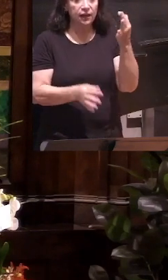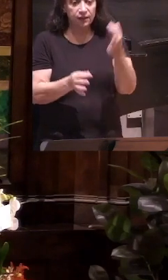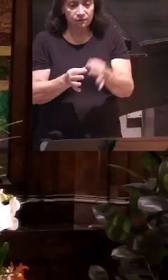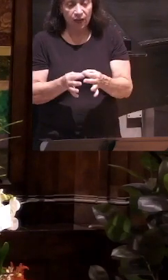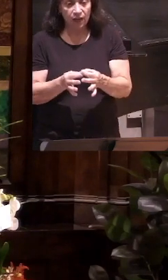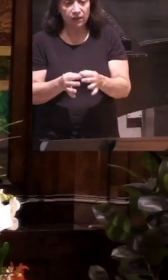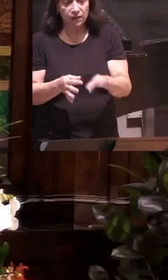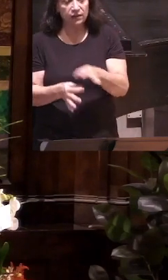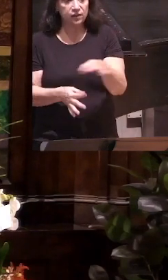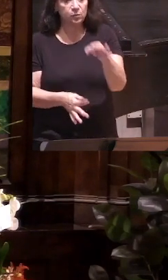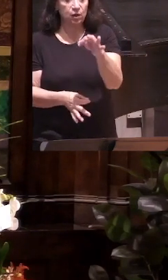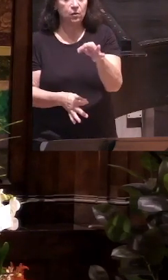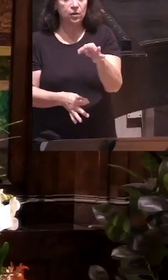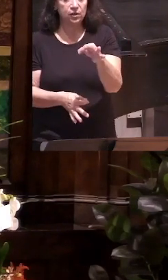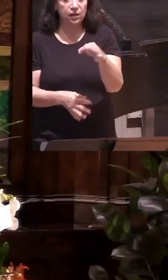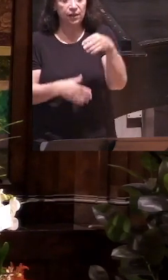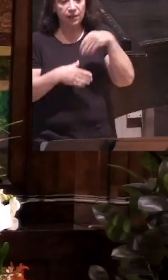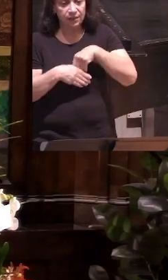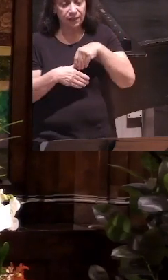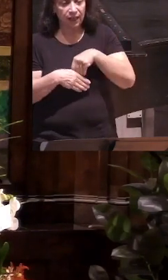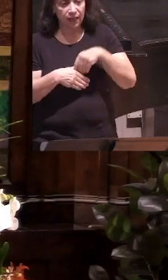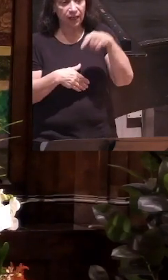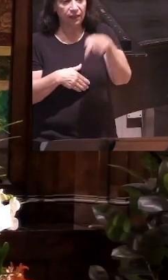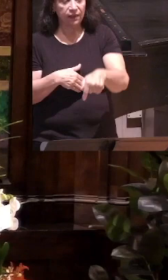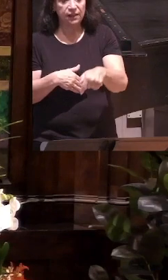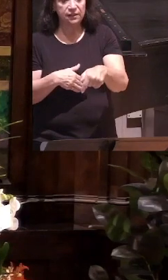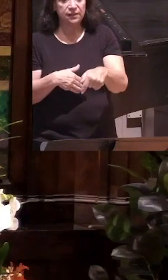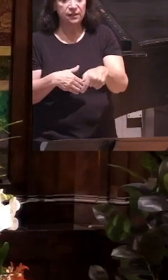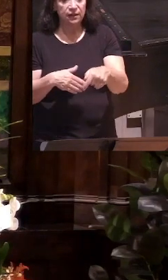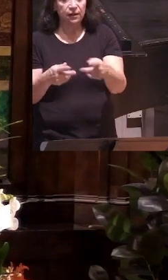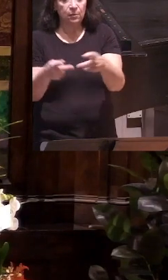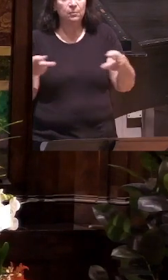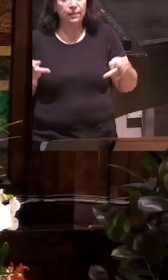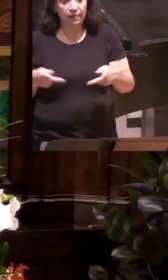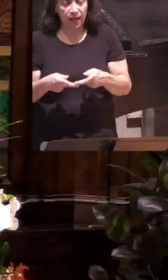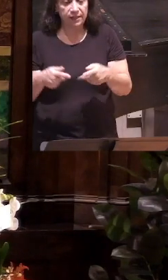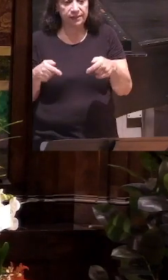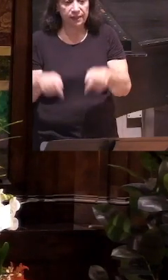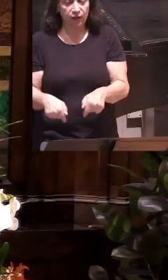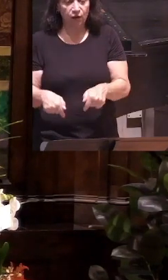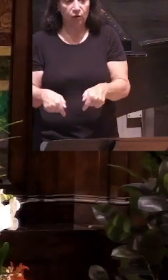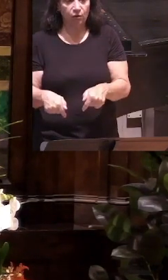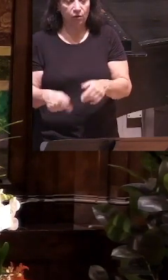faith in the Spirit which is in this very place.